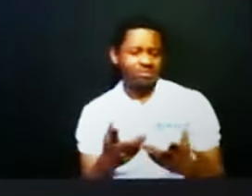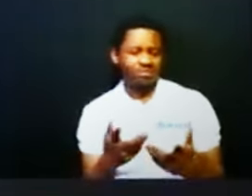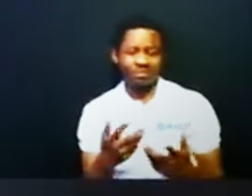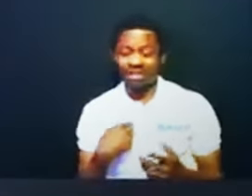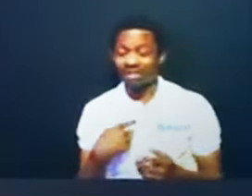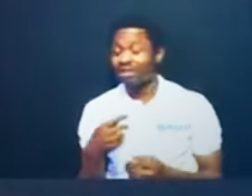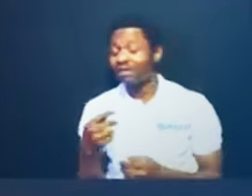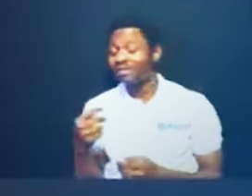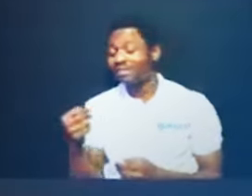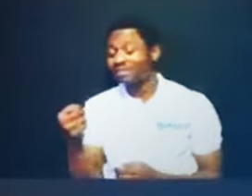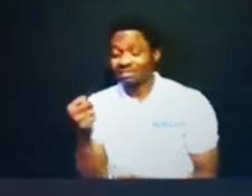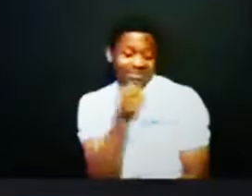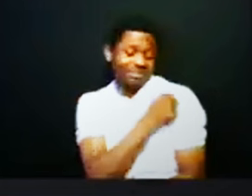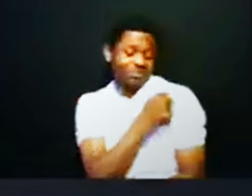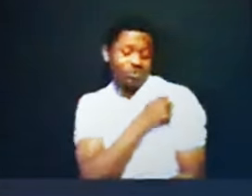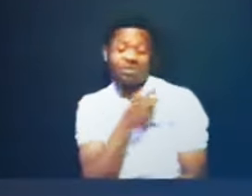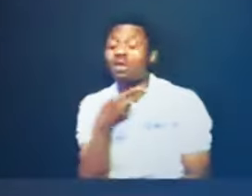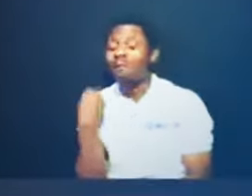Timothy had to deal with.